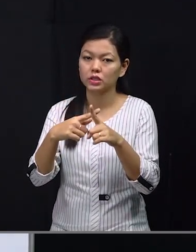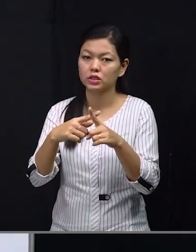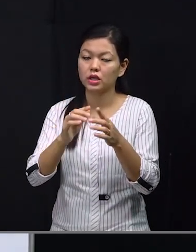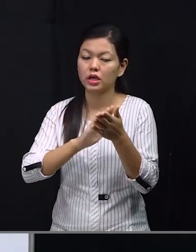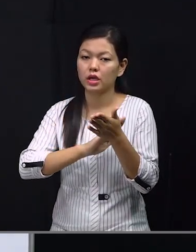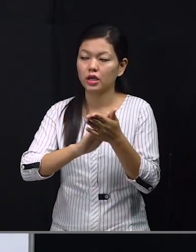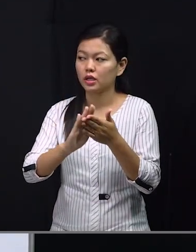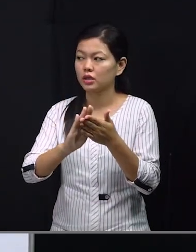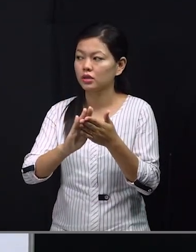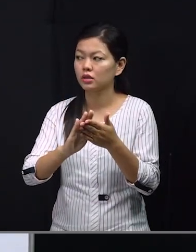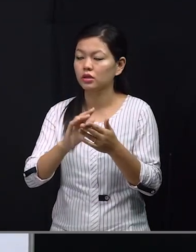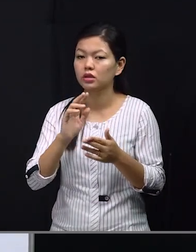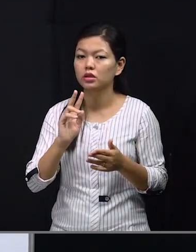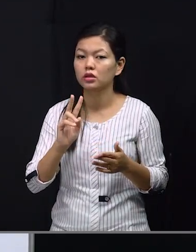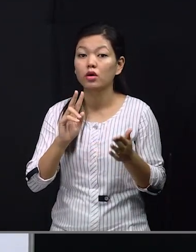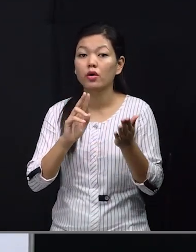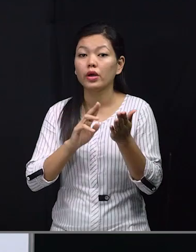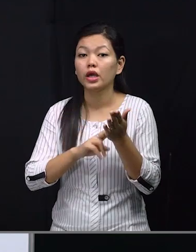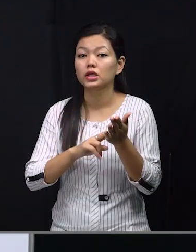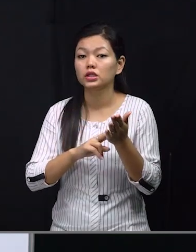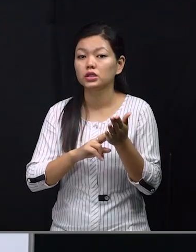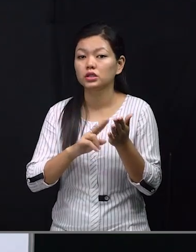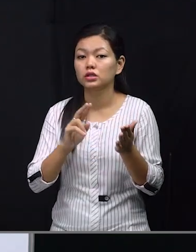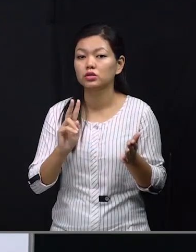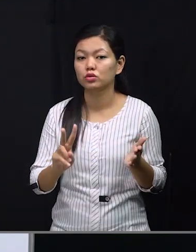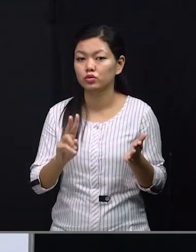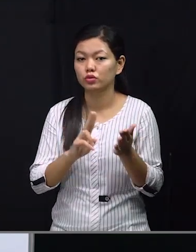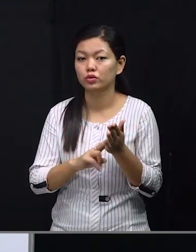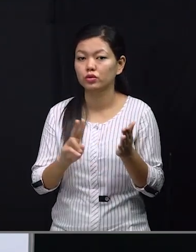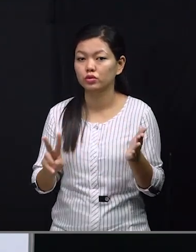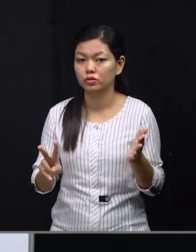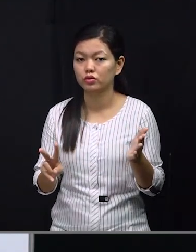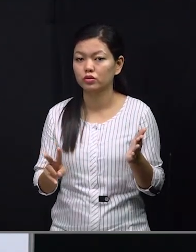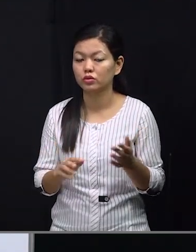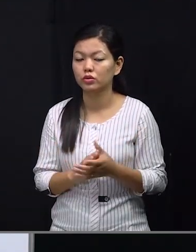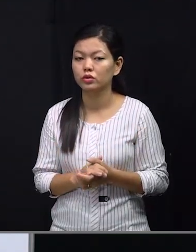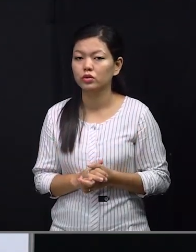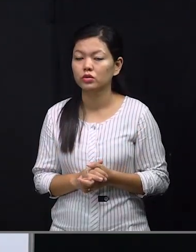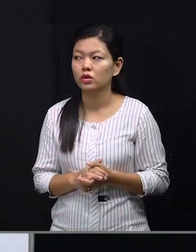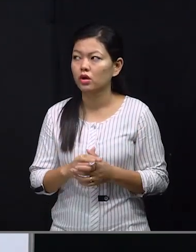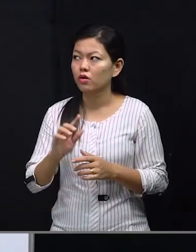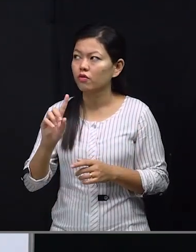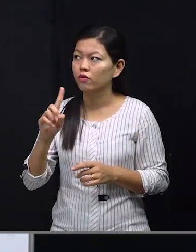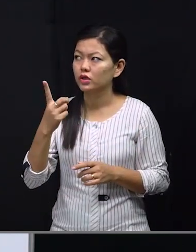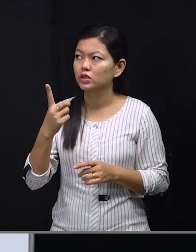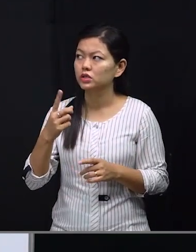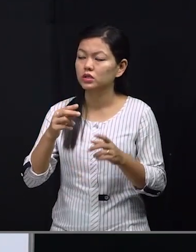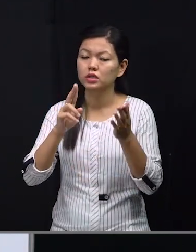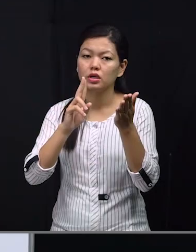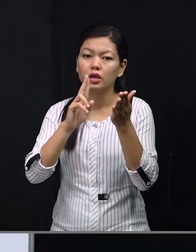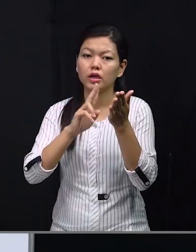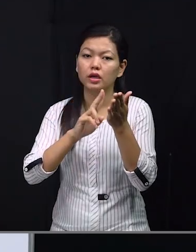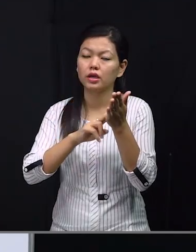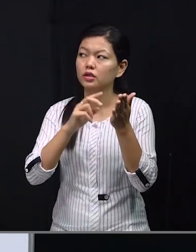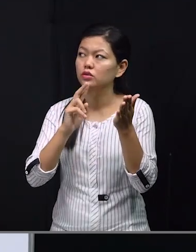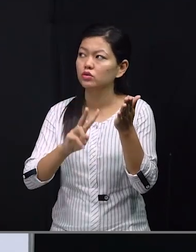Now the first step, in which we obtain a diazonium salt from an aromatic